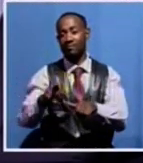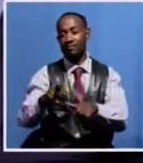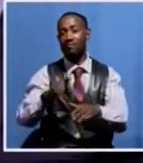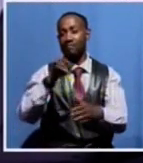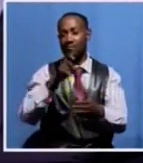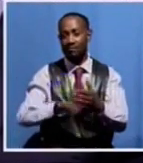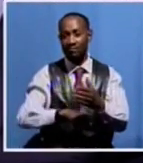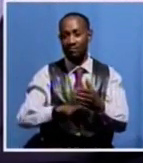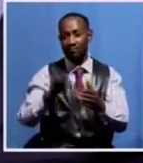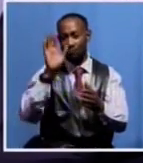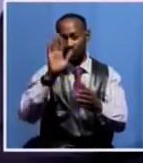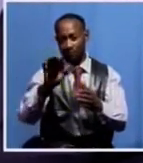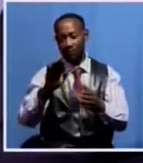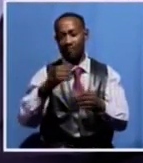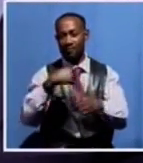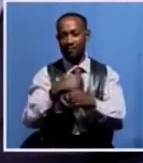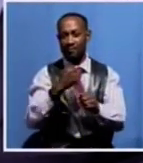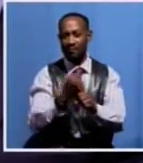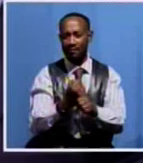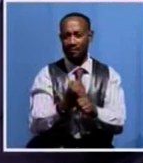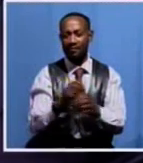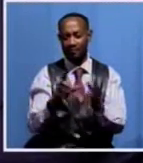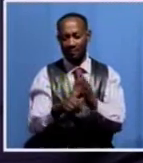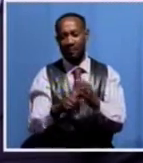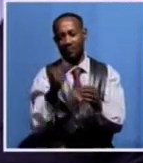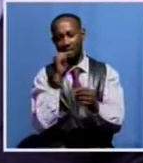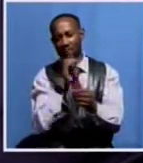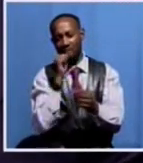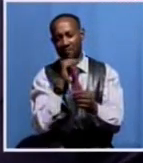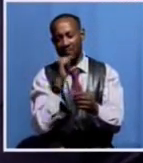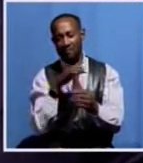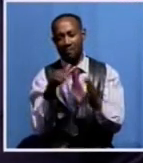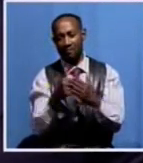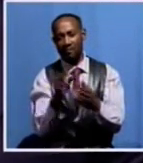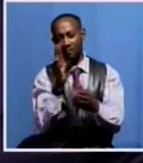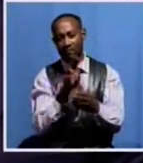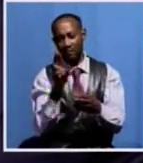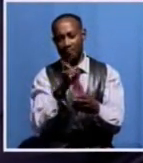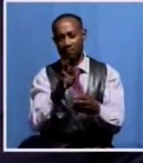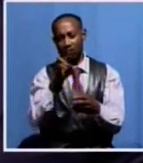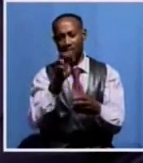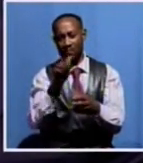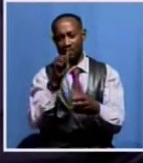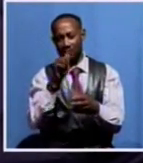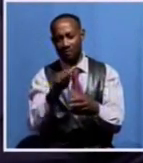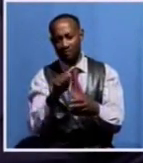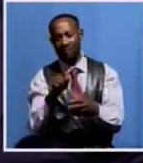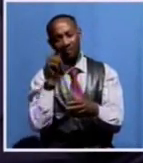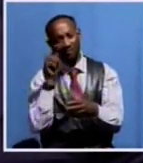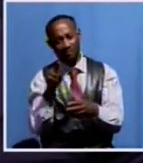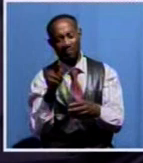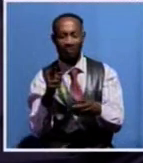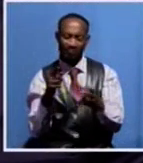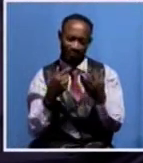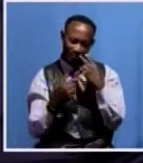costs, on its inputs, it exaggerates the inputs. It doesn't matter whether you're using VAT or using sales tax. It will still cheat at the end of